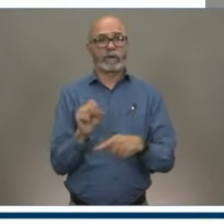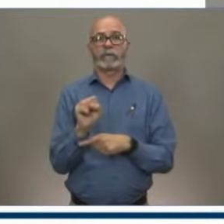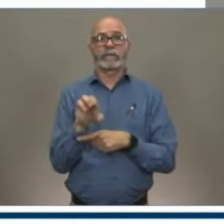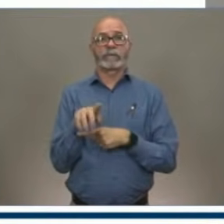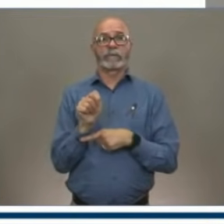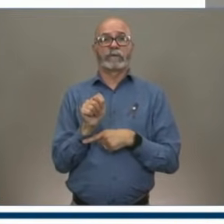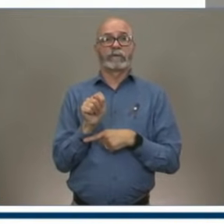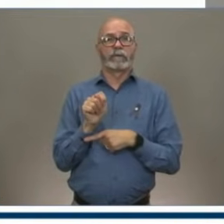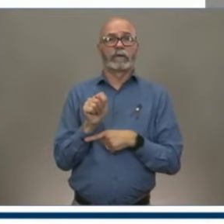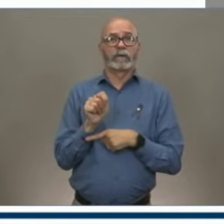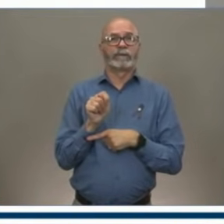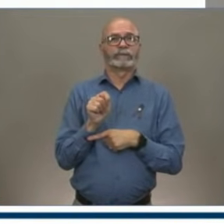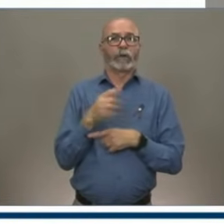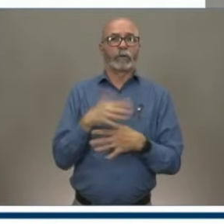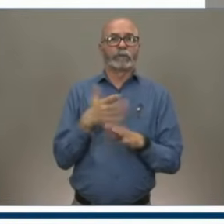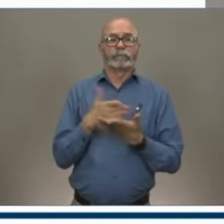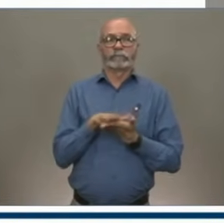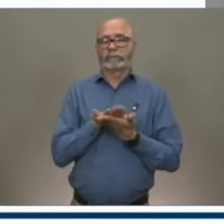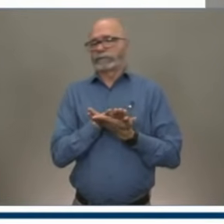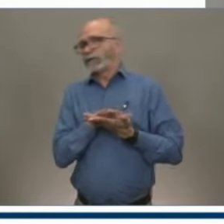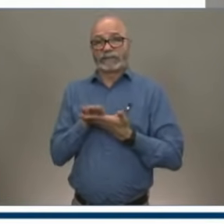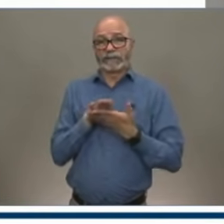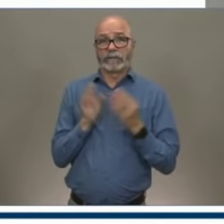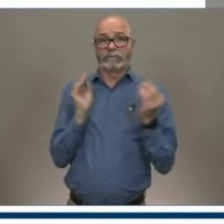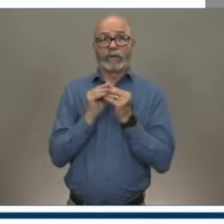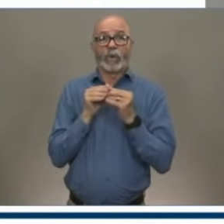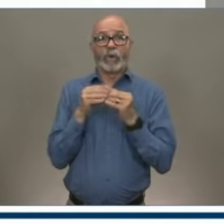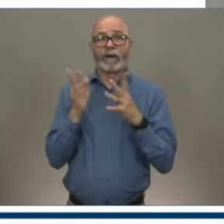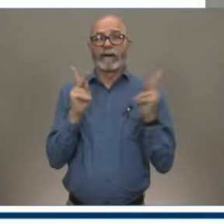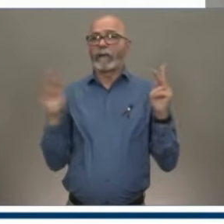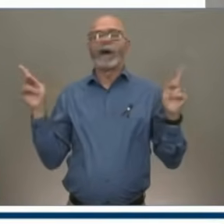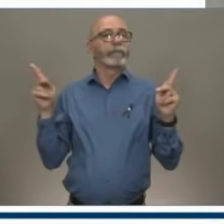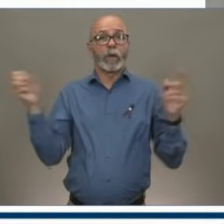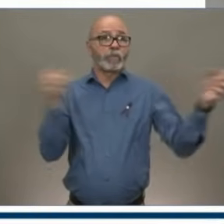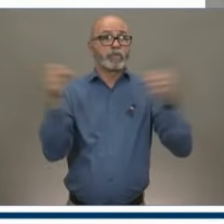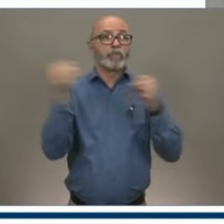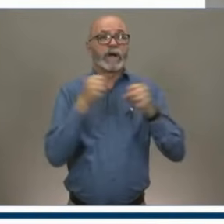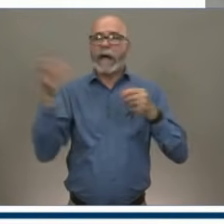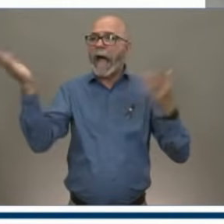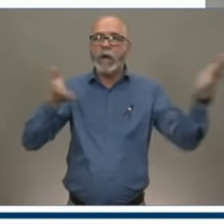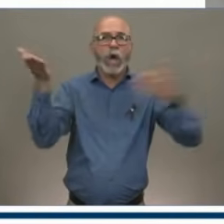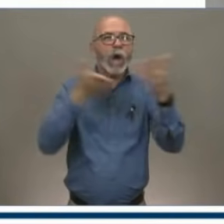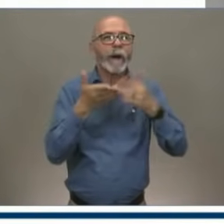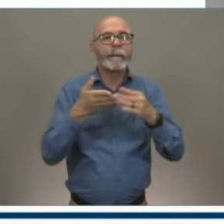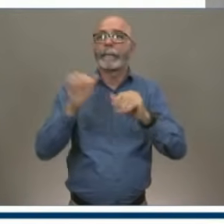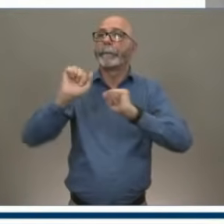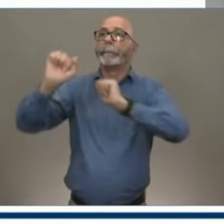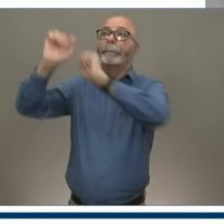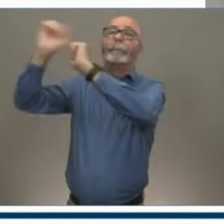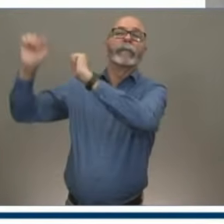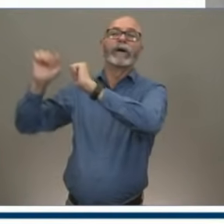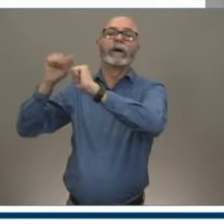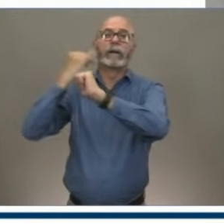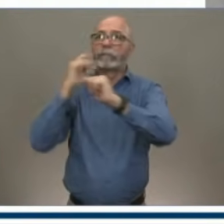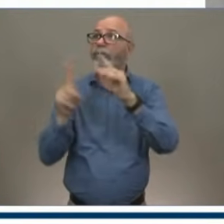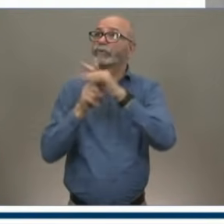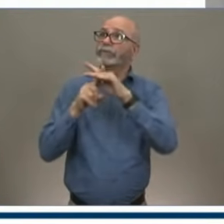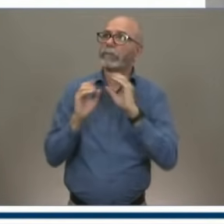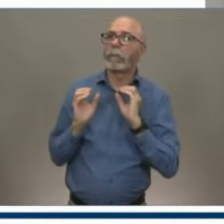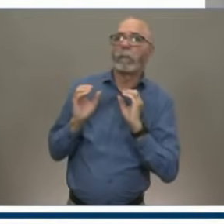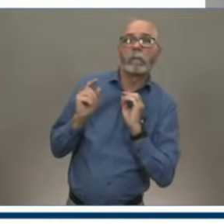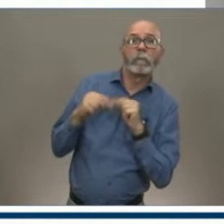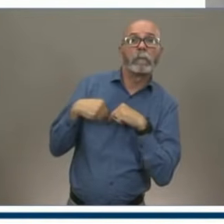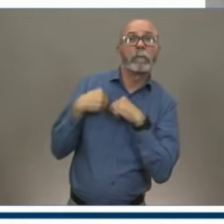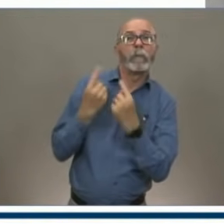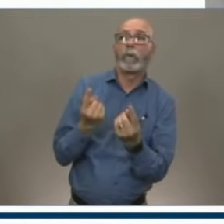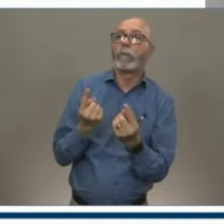enhanced number of cleanings and people in the buildings to keep them clean. Whenever, though, we see a case of COVID, we provide them with the